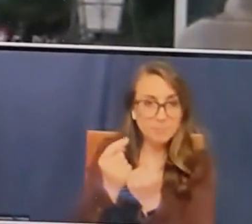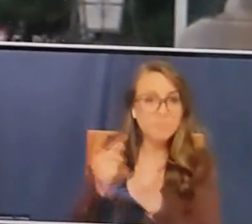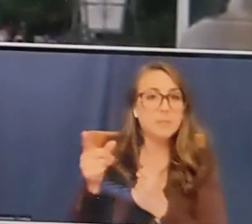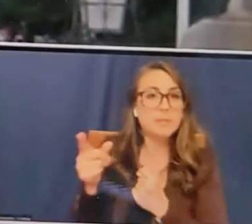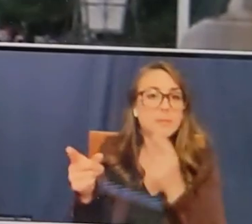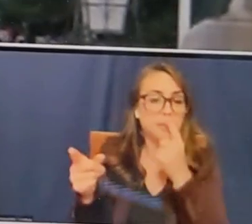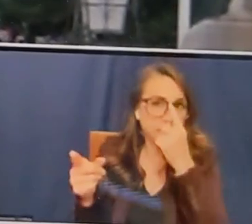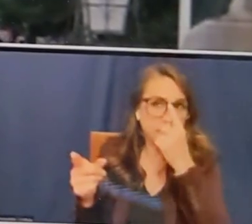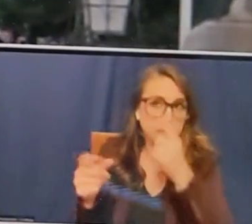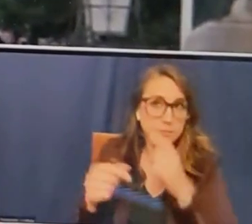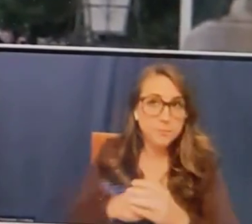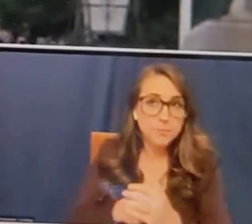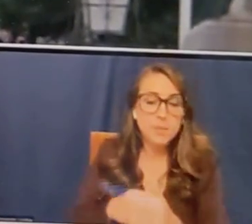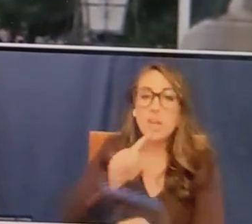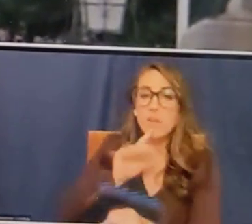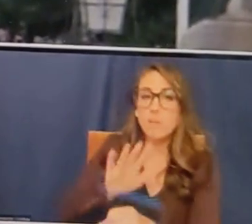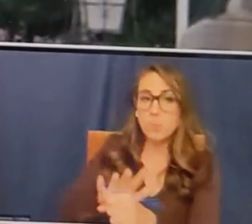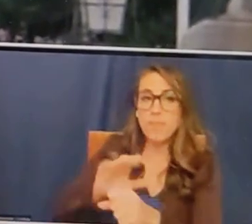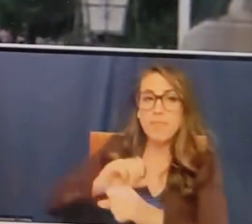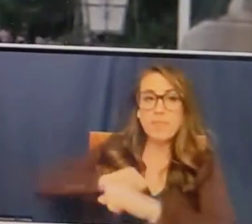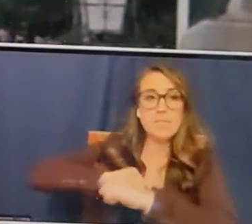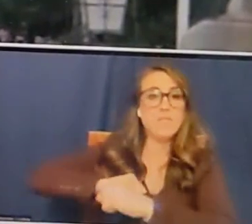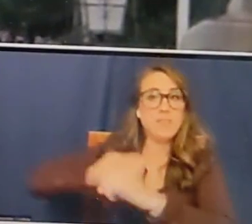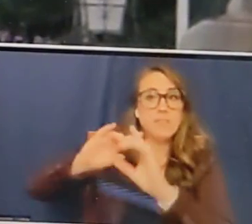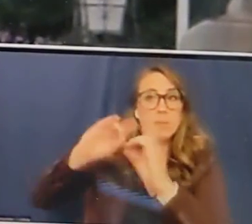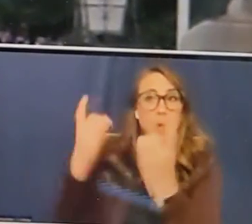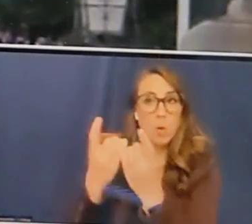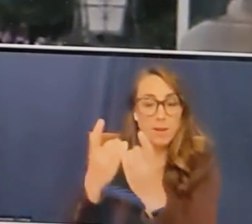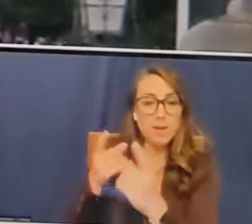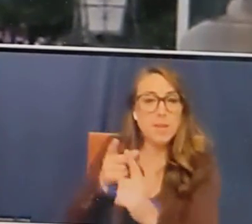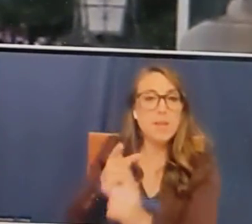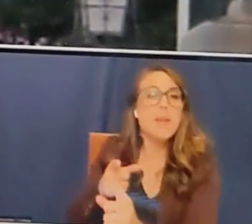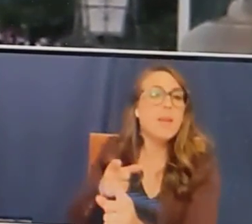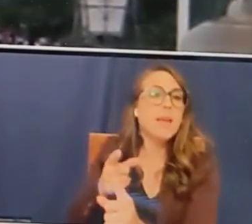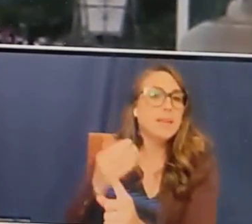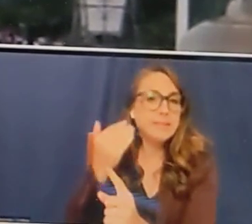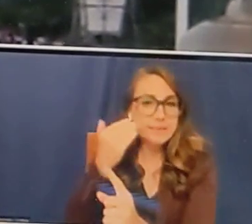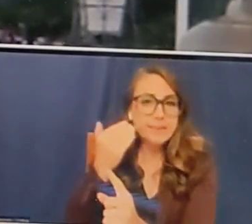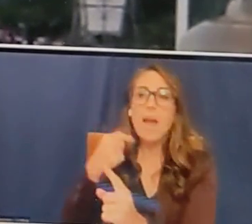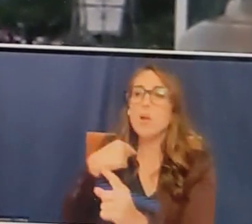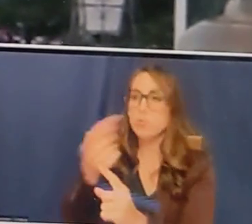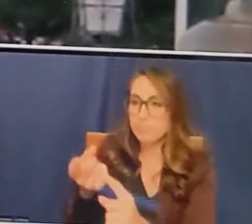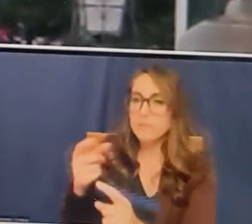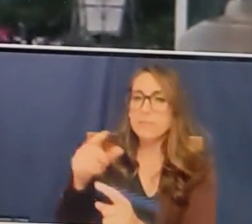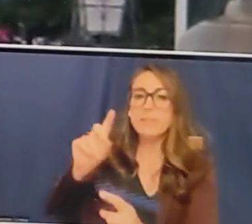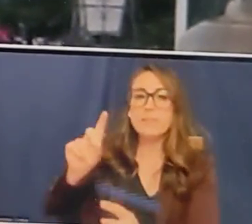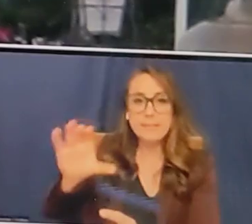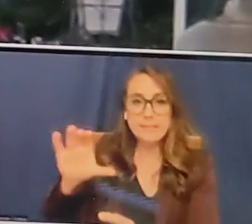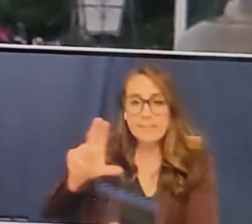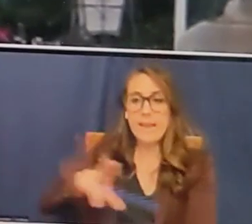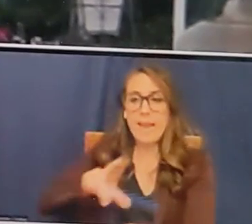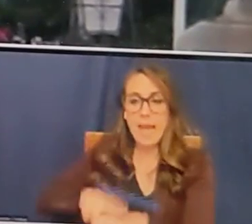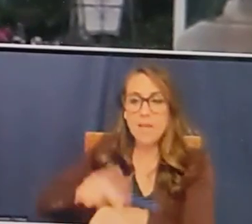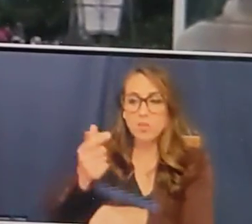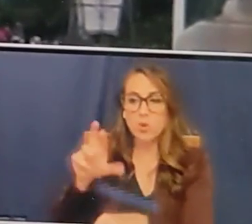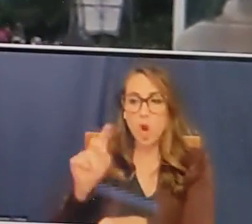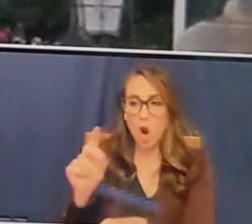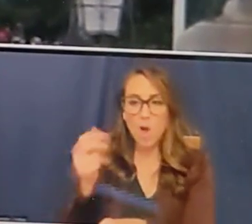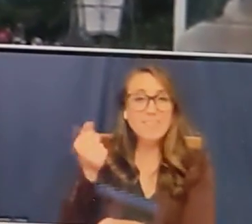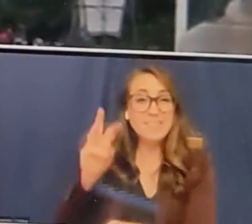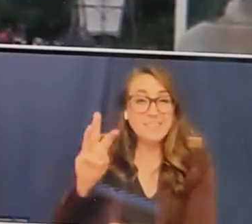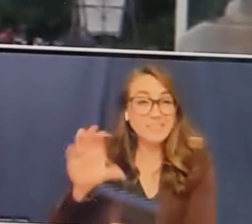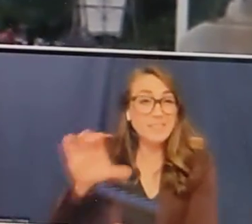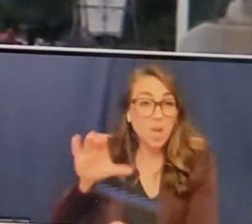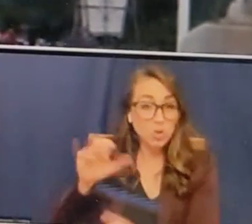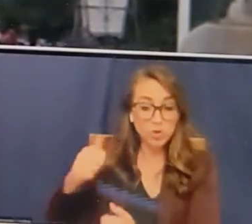mobilized the entire D.C. National Guard, 1,800 troops. Takes several hours, as I was mentioning before, to get them up and running. The Army Secretary